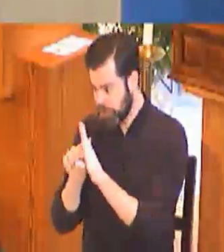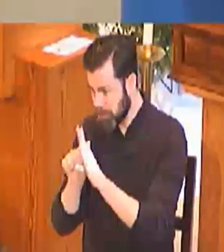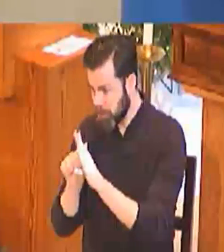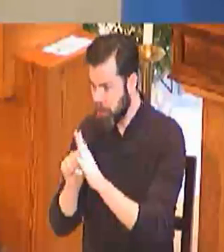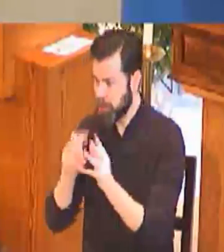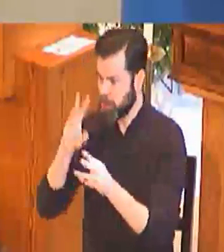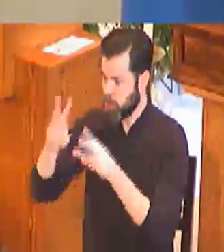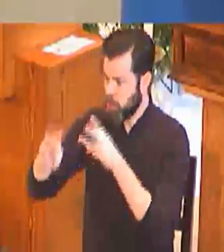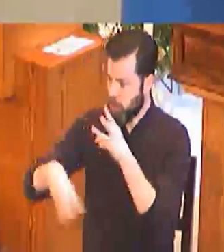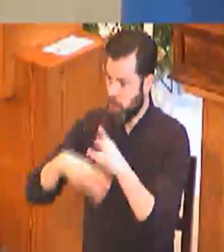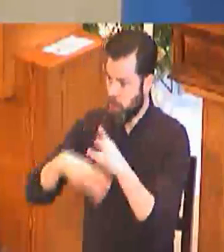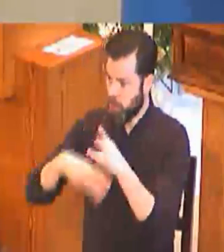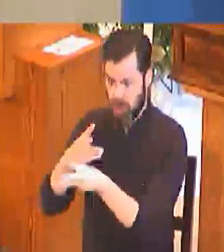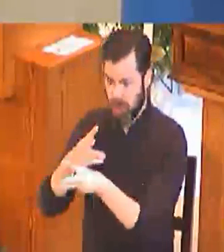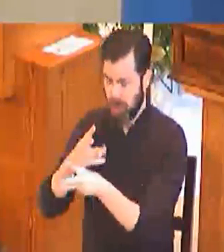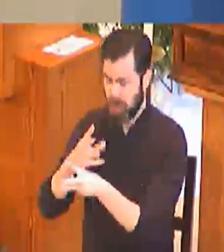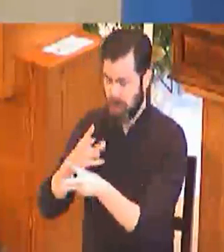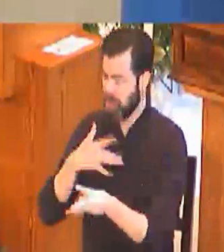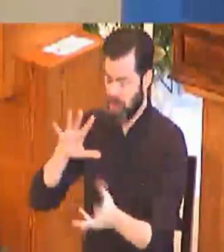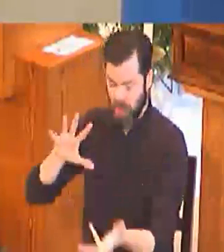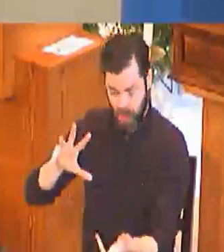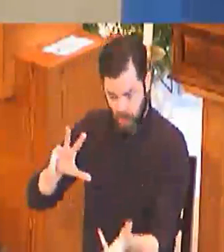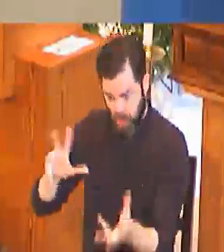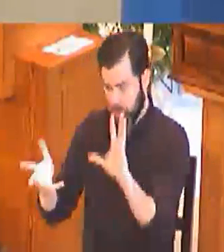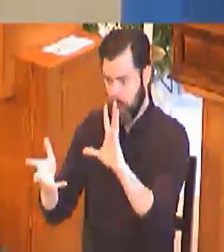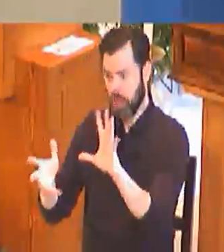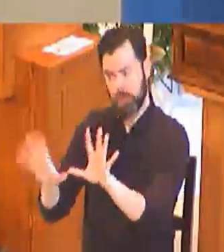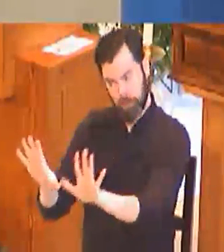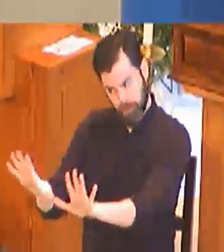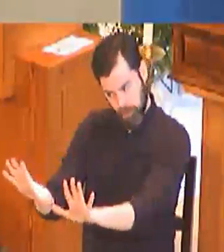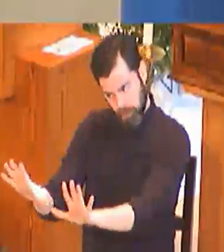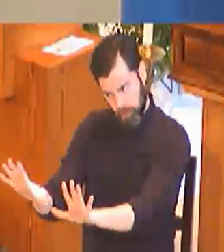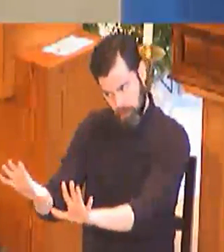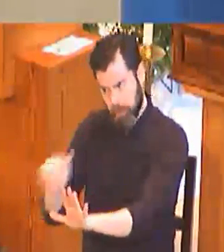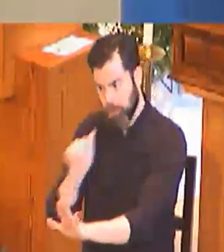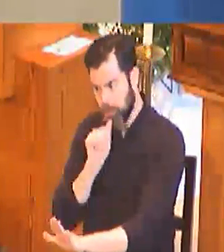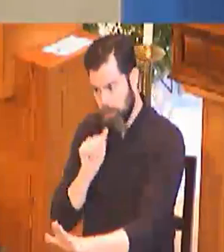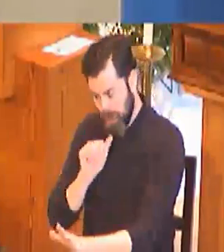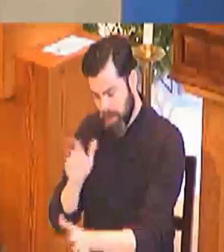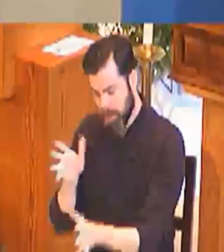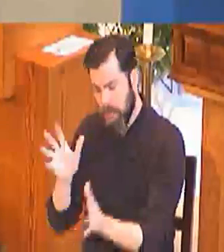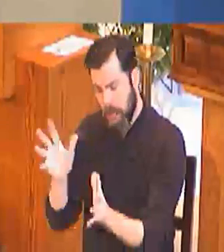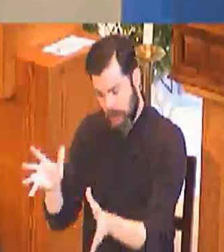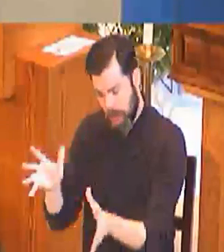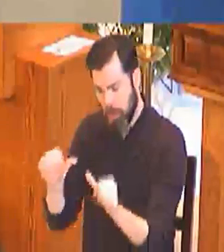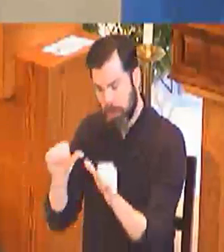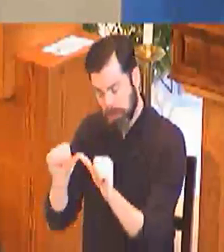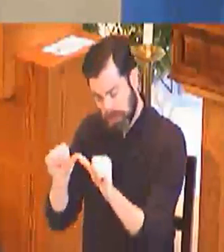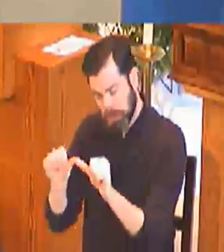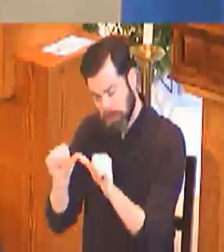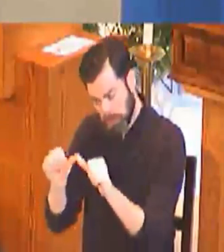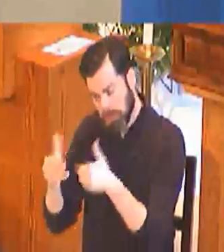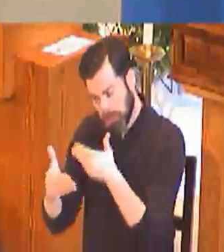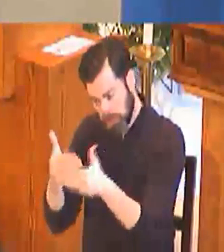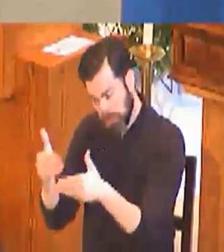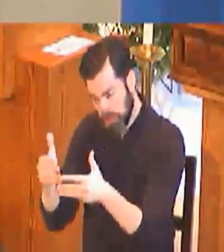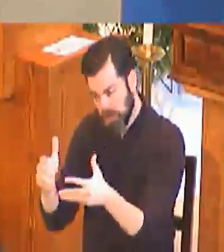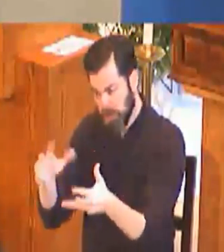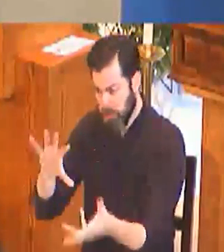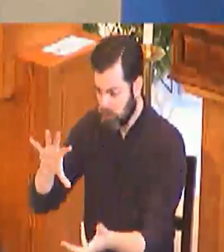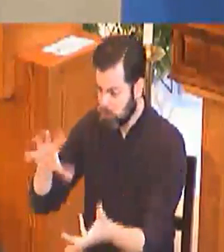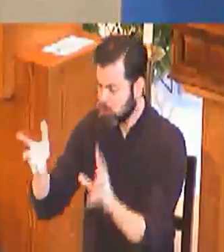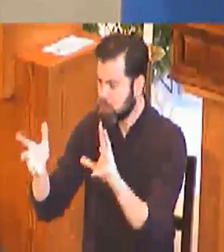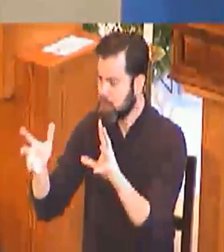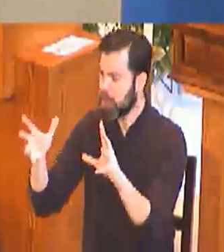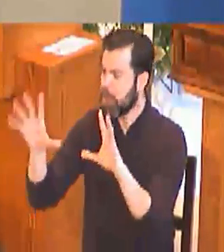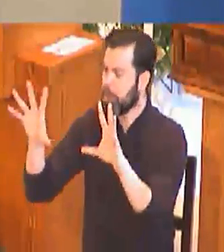its foundation. Hold steady and let it rock. And when the rocking is over, the